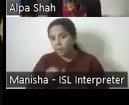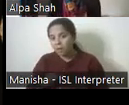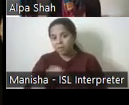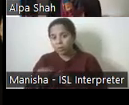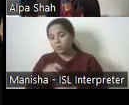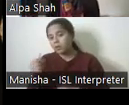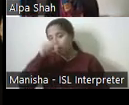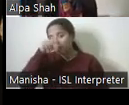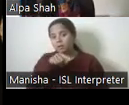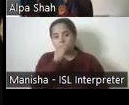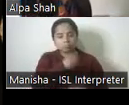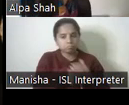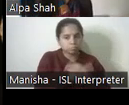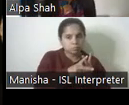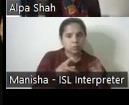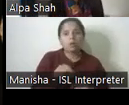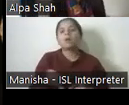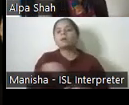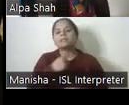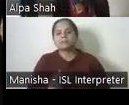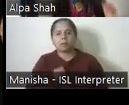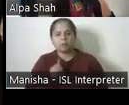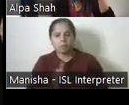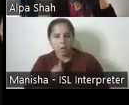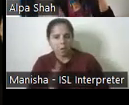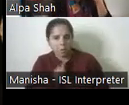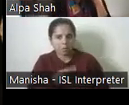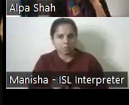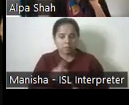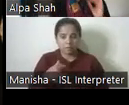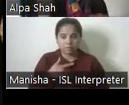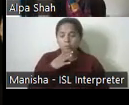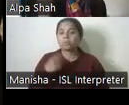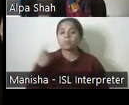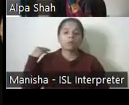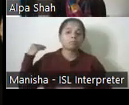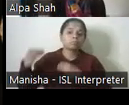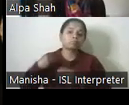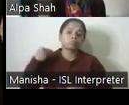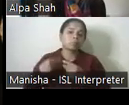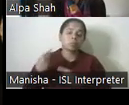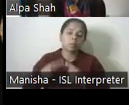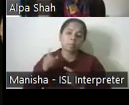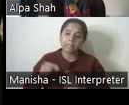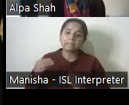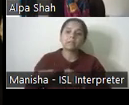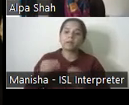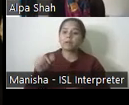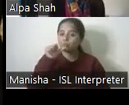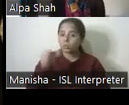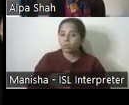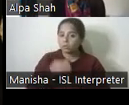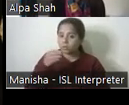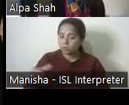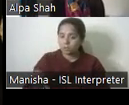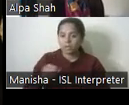rest of India, would be taken as an act of selfishness. The ancestors regularly have to be given drink.